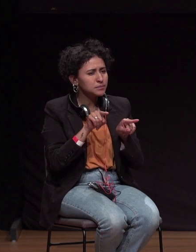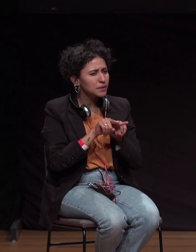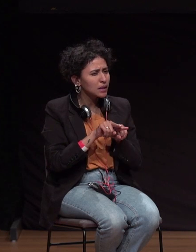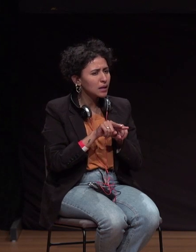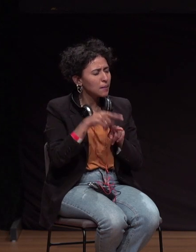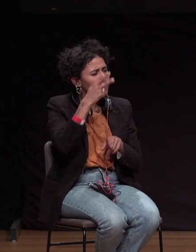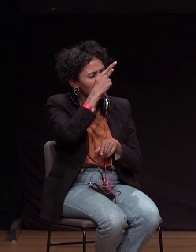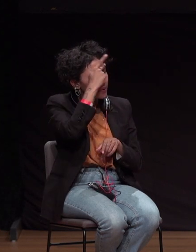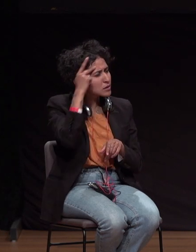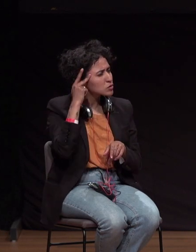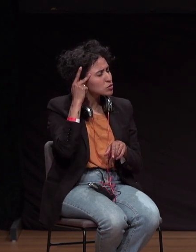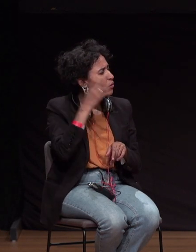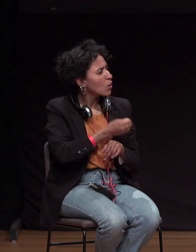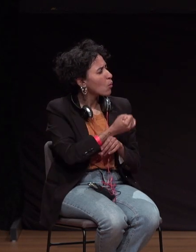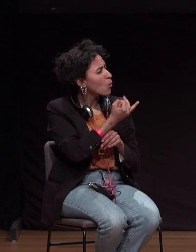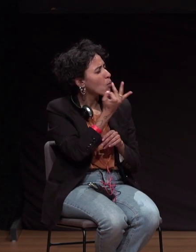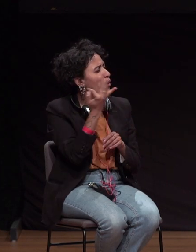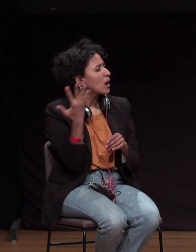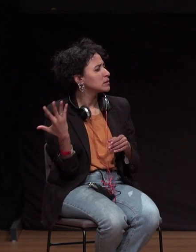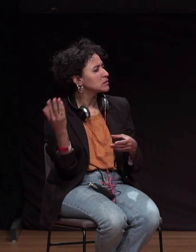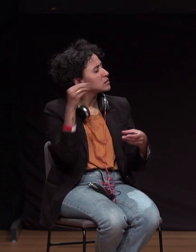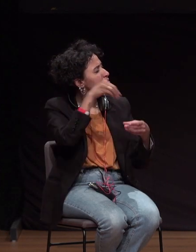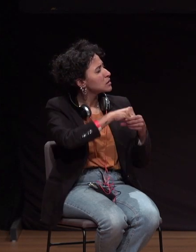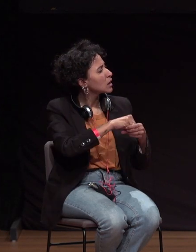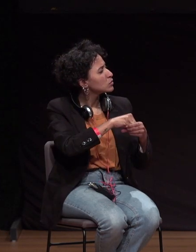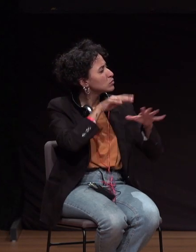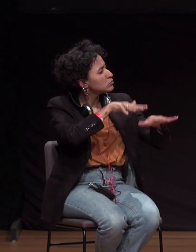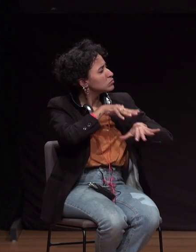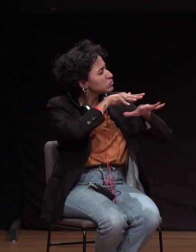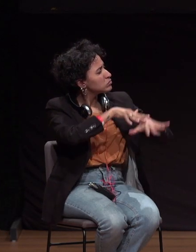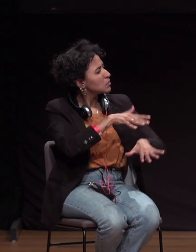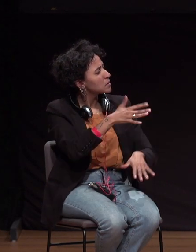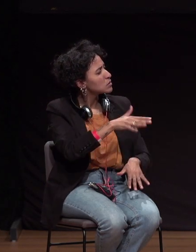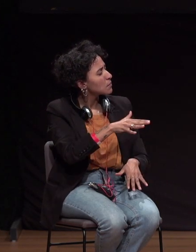Você consegue estimar quantas pessoas formam um grupo, mais ou menos?